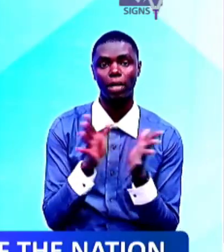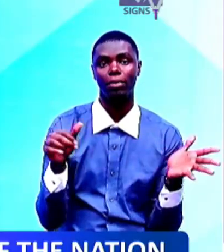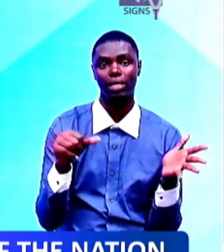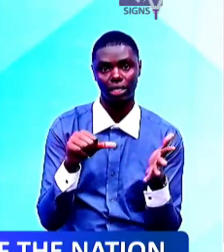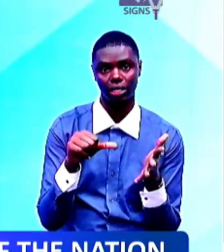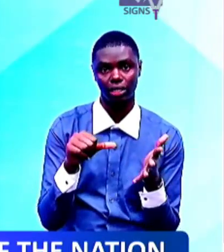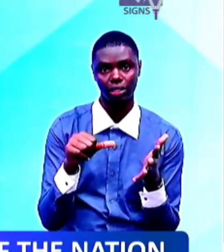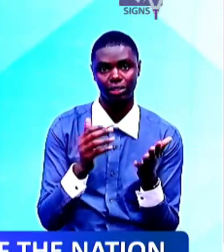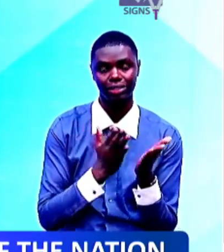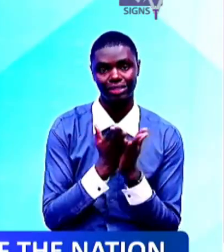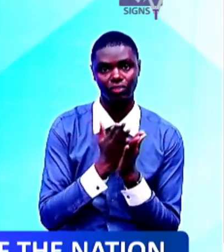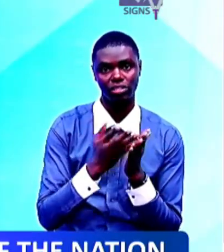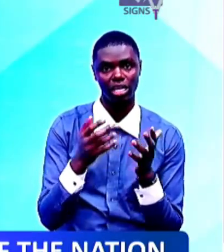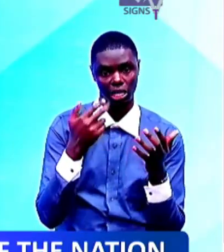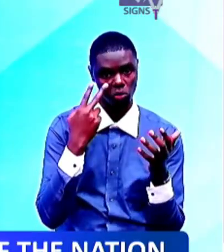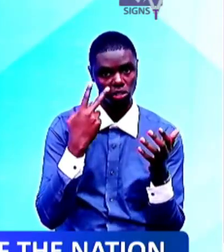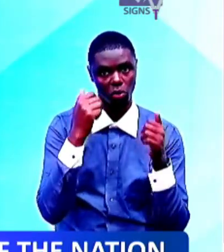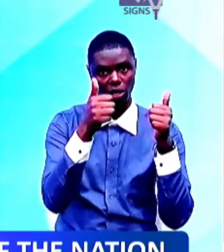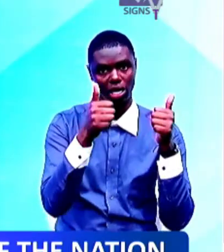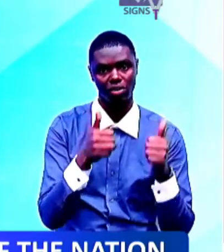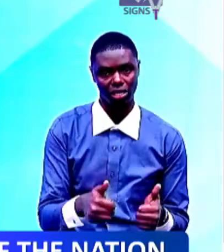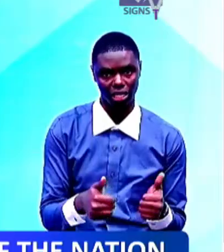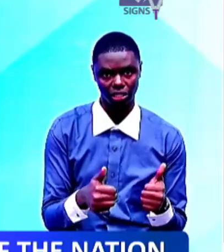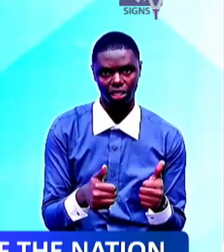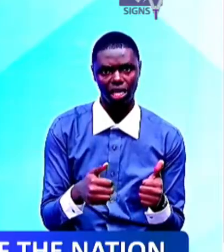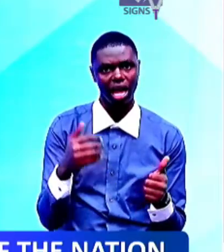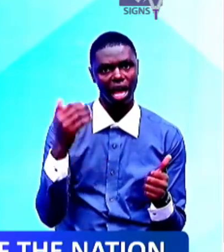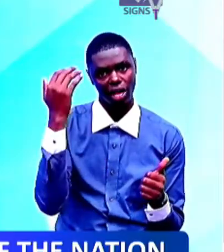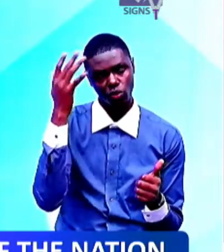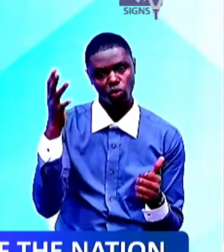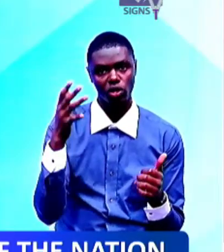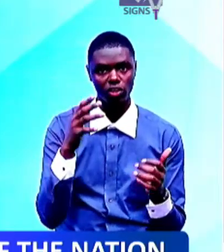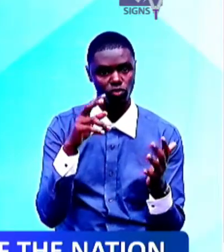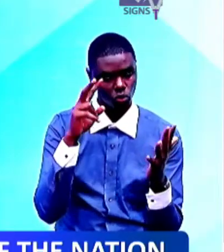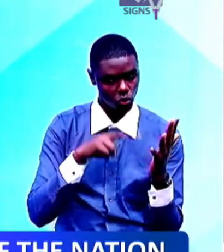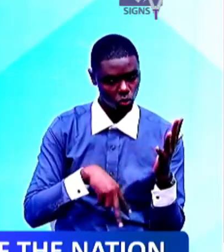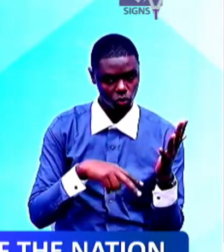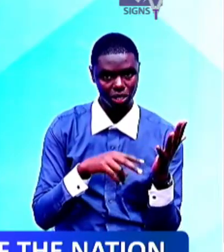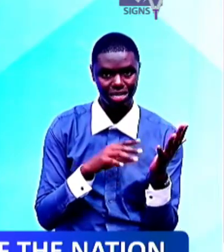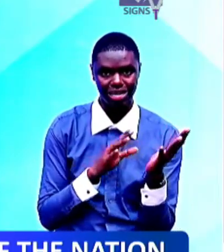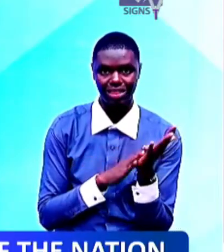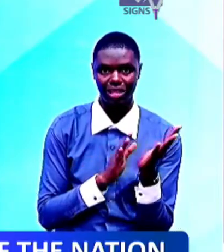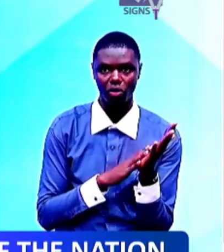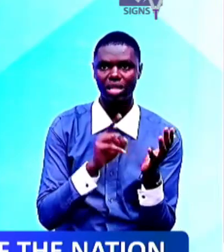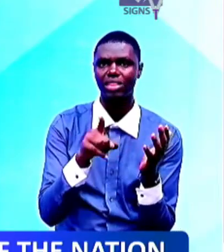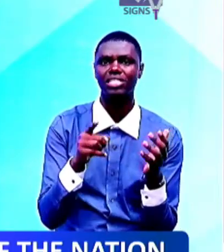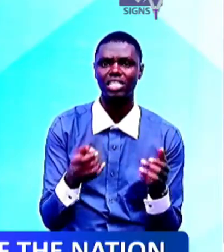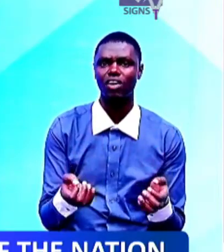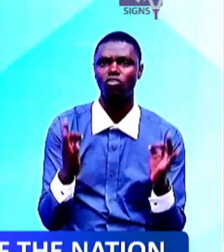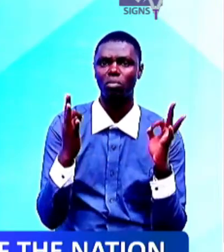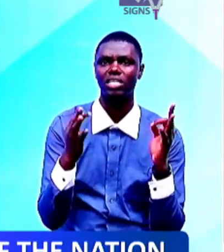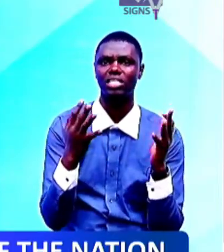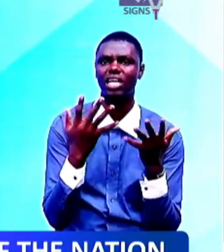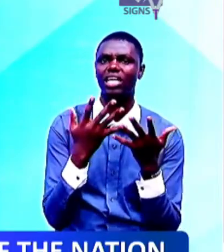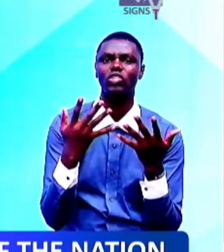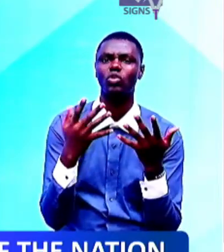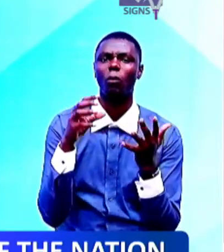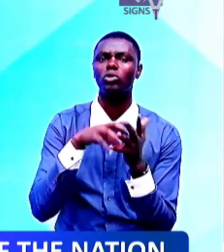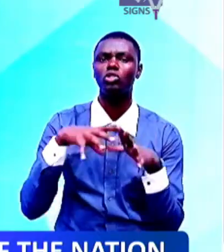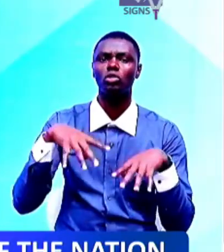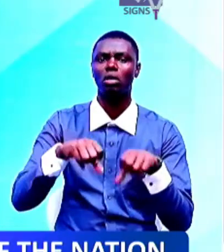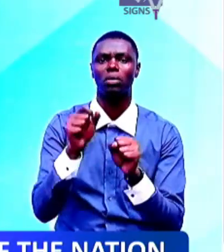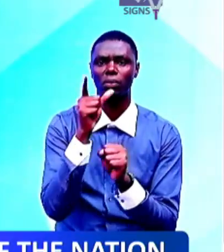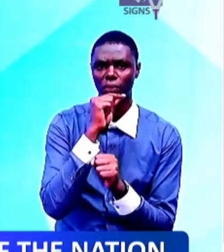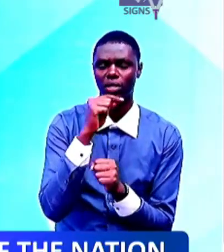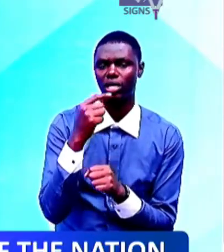and you see them advertising positions there, I don't know whether you read the comment and look at the attitude. They say, this is just a formality, these things have already gone. Kama